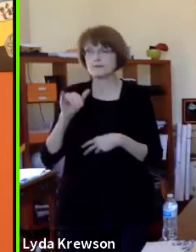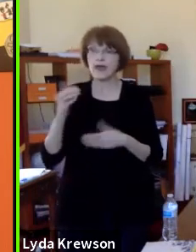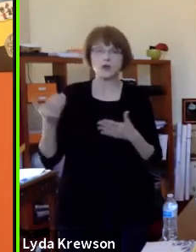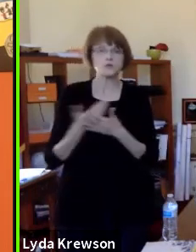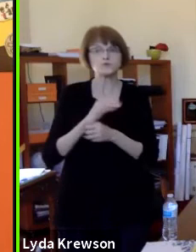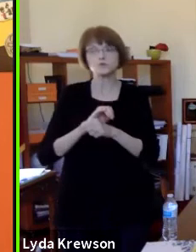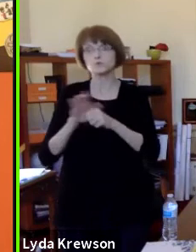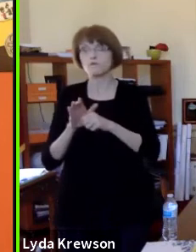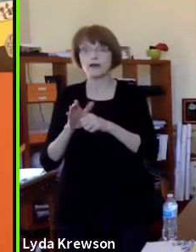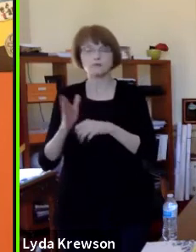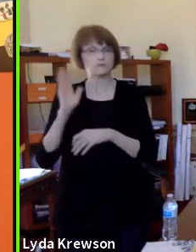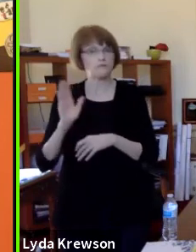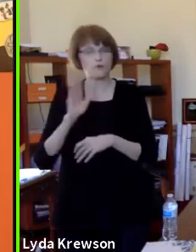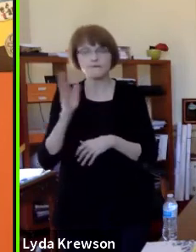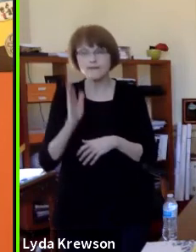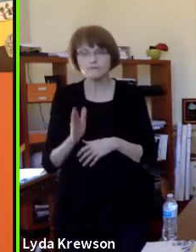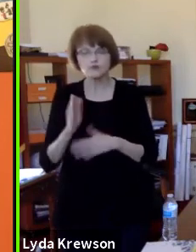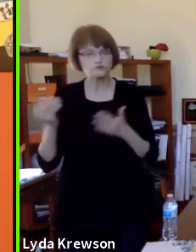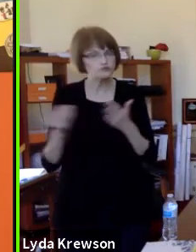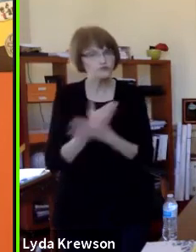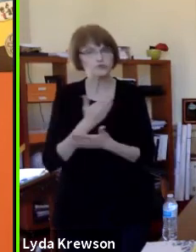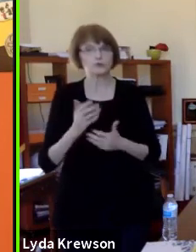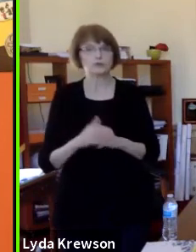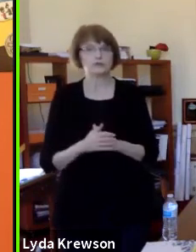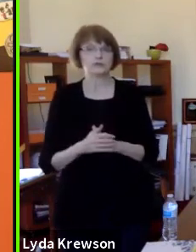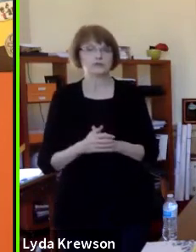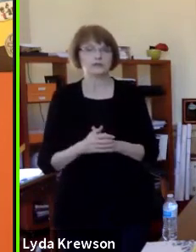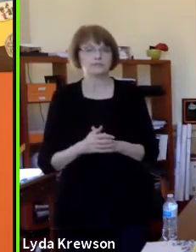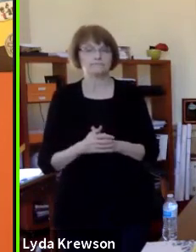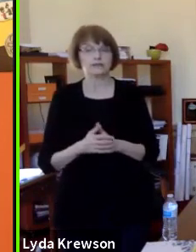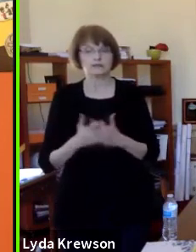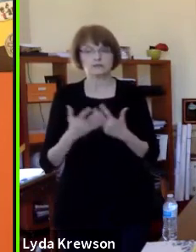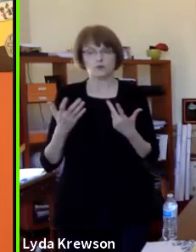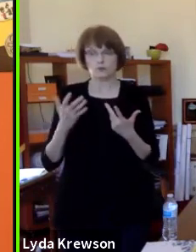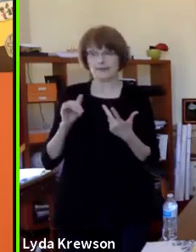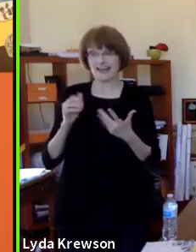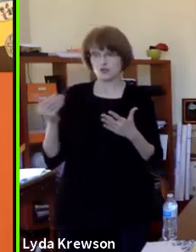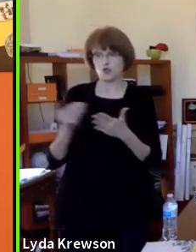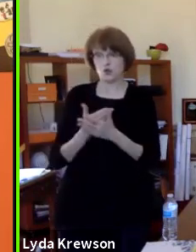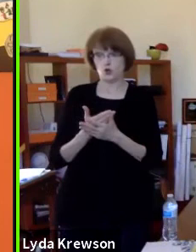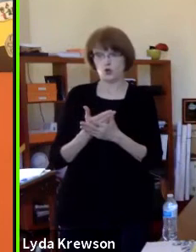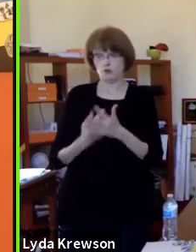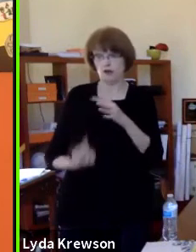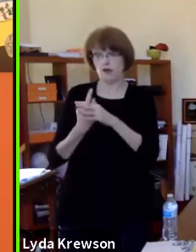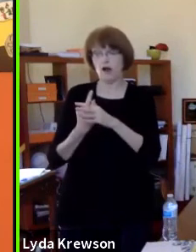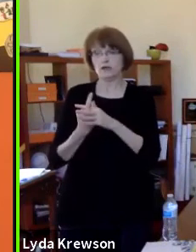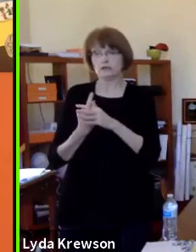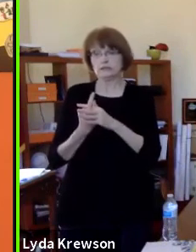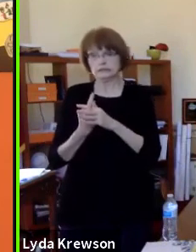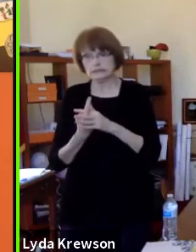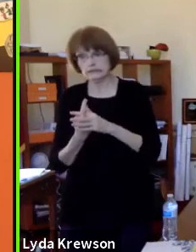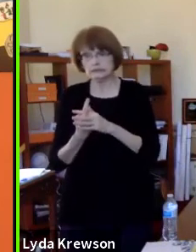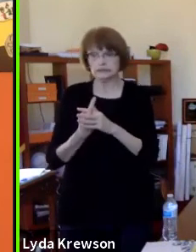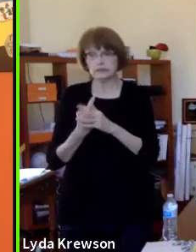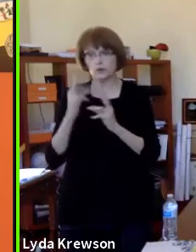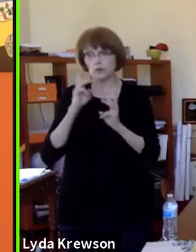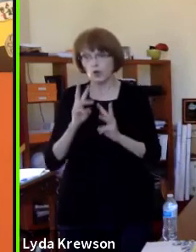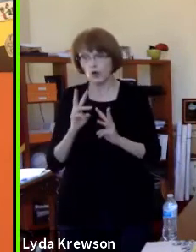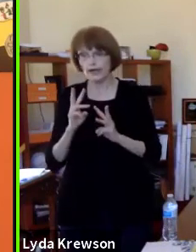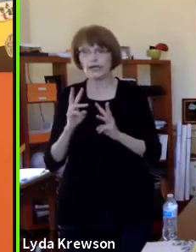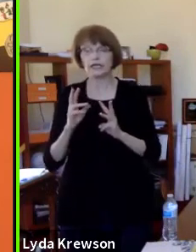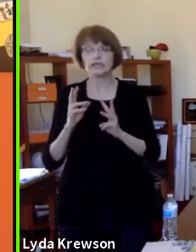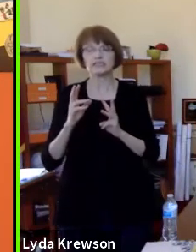anything like this before. And so it makes us worried, maybe. It makes us